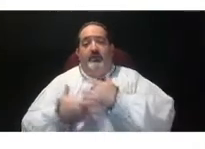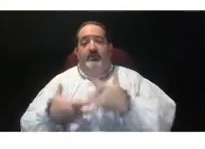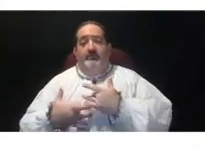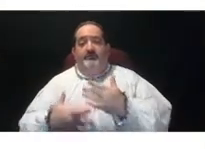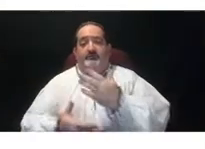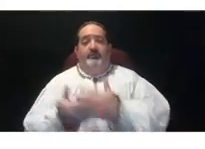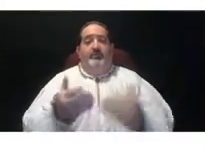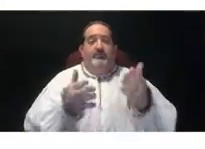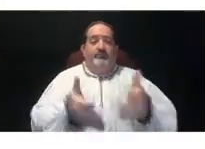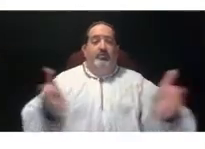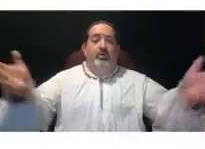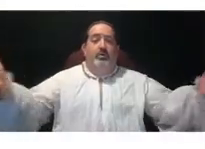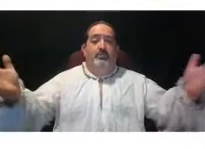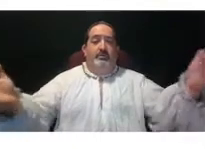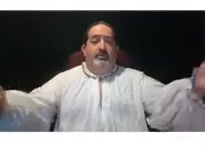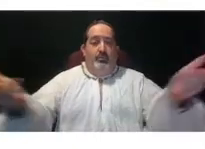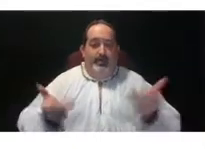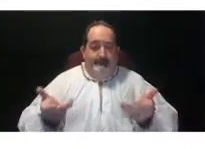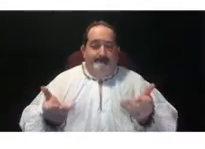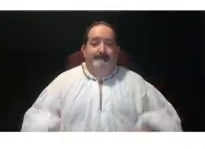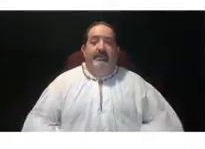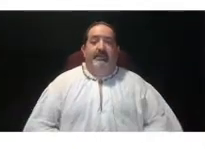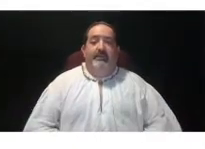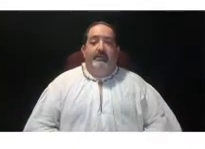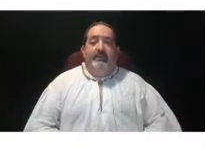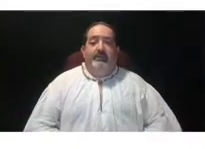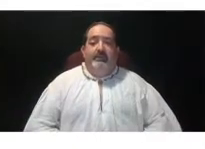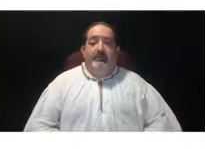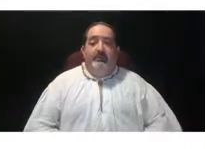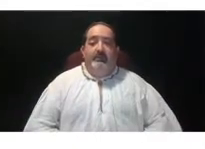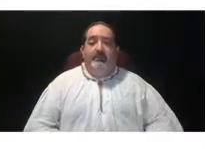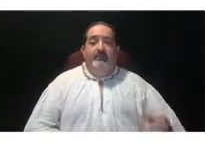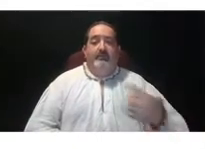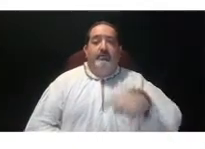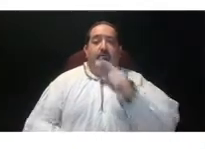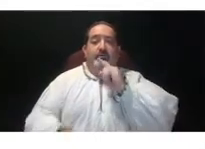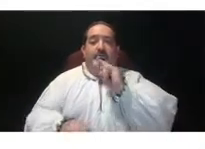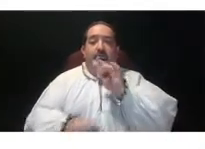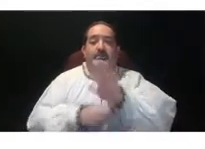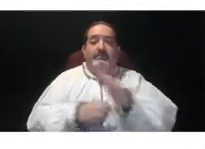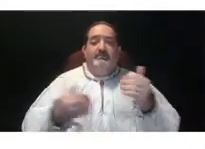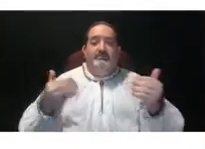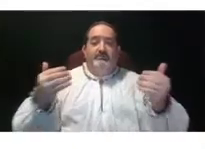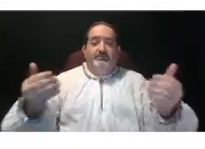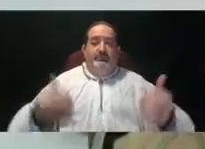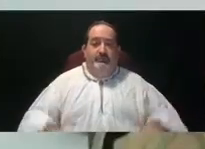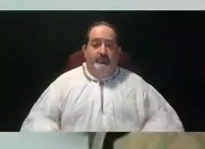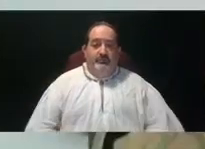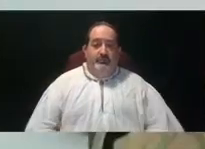ever open and welcoming. Gold Forest, you have our blessings to continue.